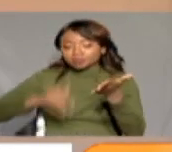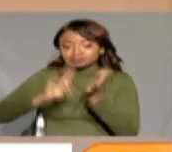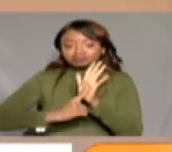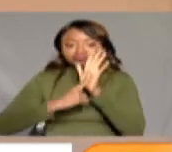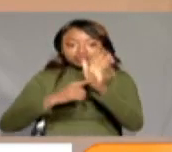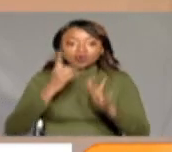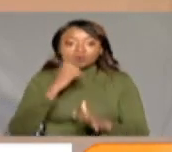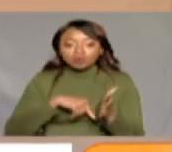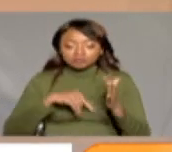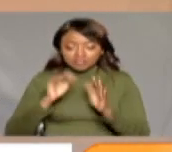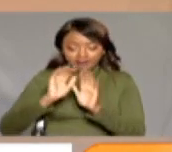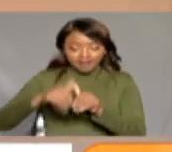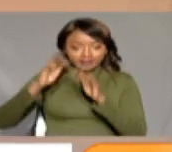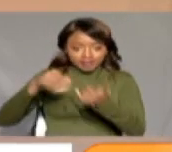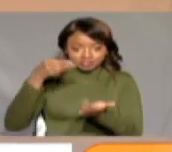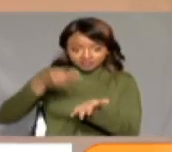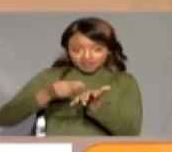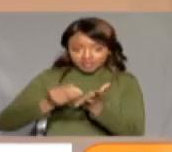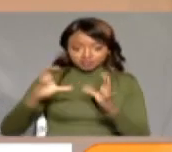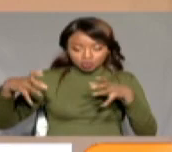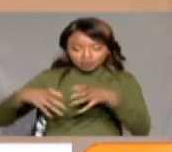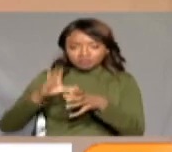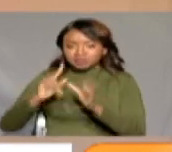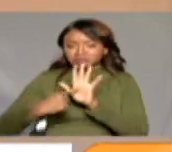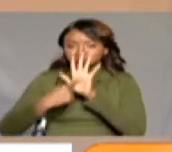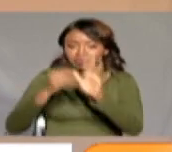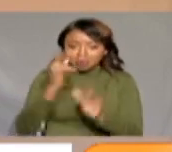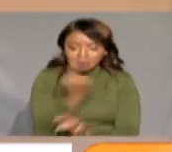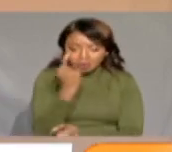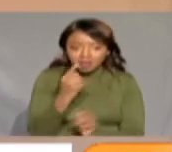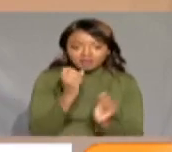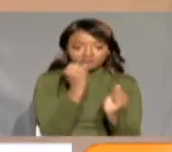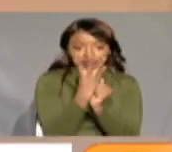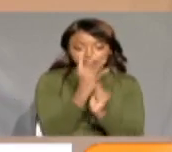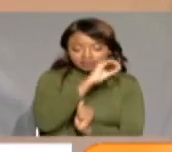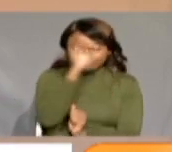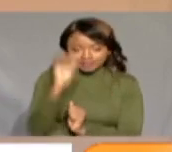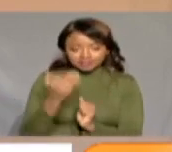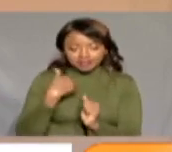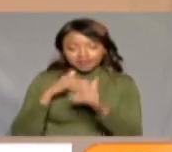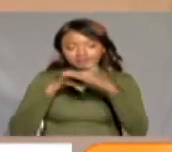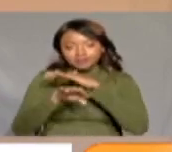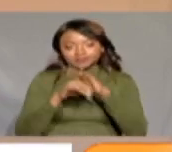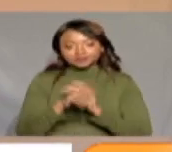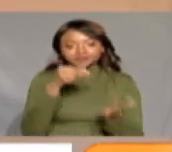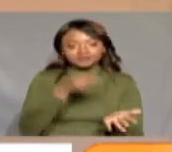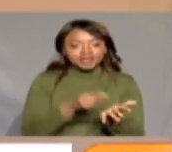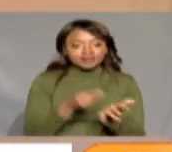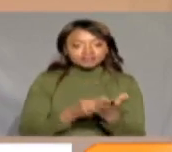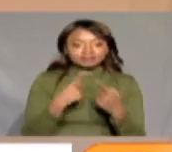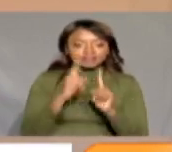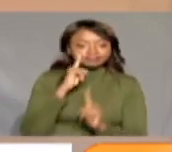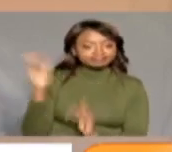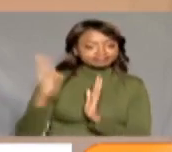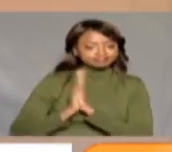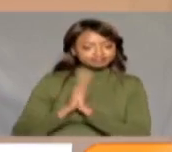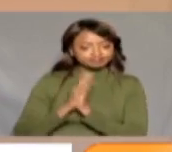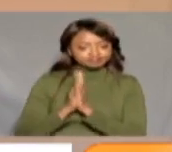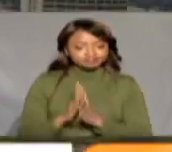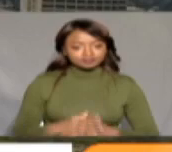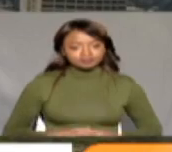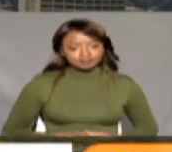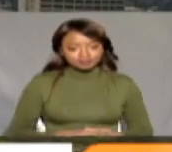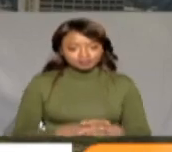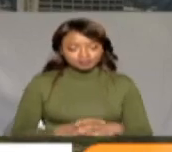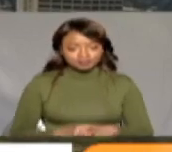by the Agricultural Finance Corporation, which shows only 14% have access to financing. Dennis Otieno reports.